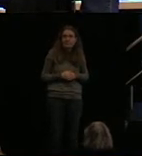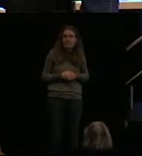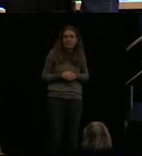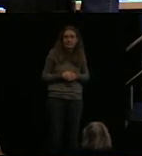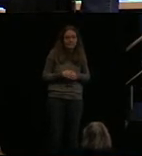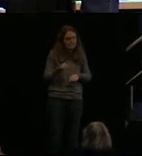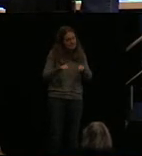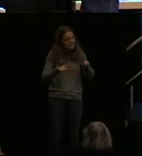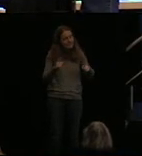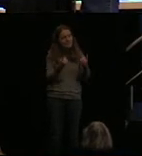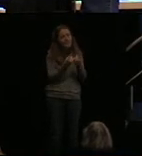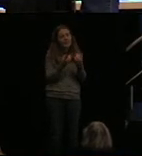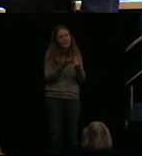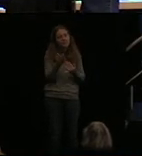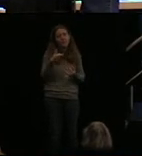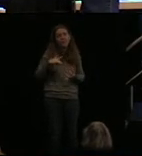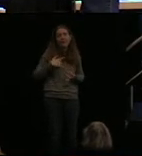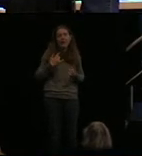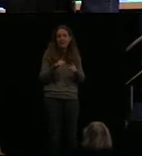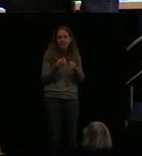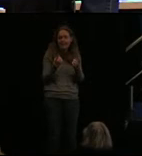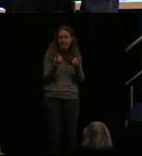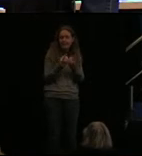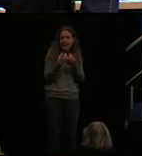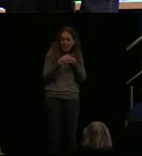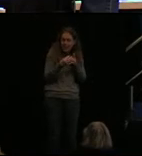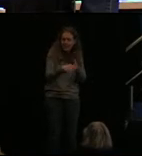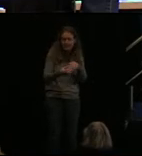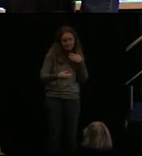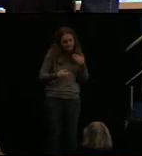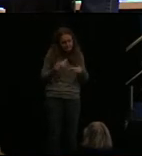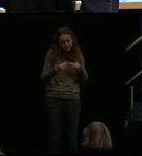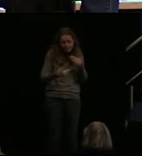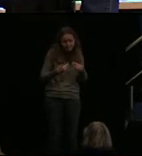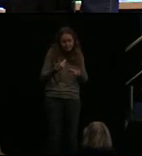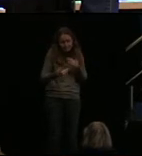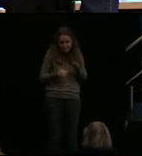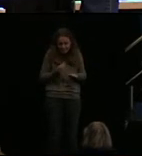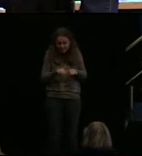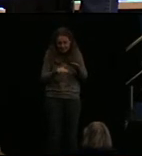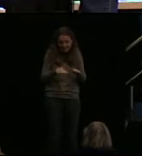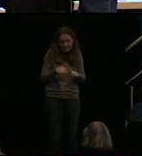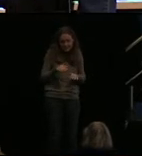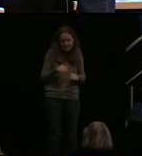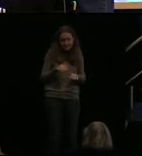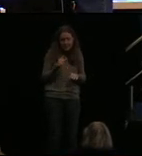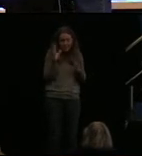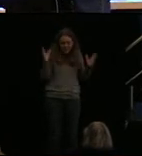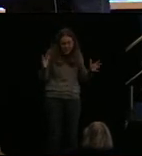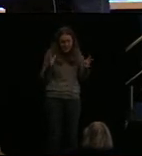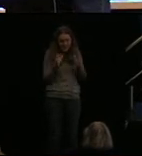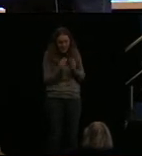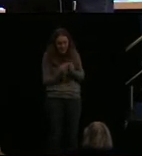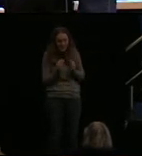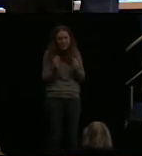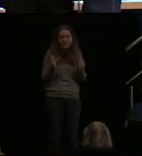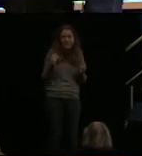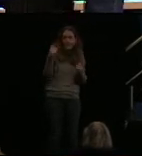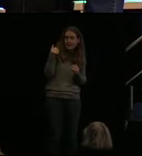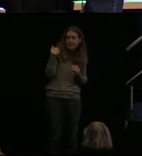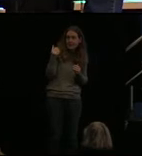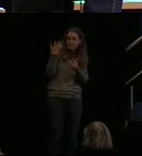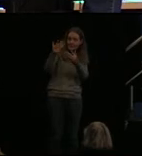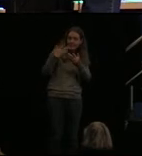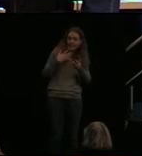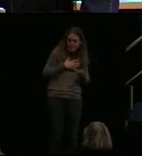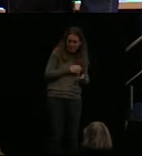to different things in life, to things that you're leading us to day by day, step by step, big things, small things. You've called us and you've given us a hope